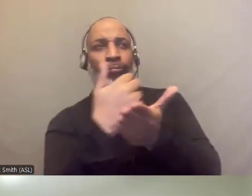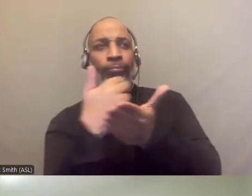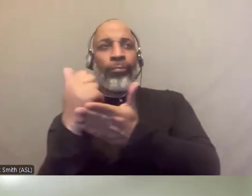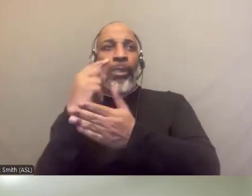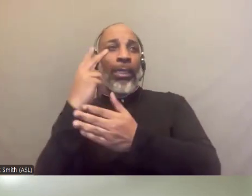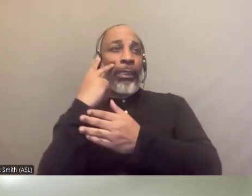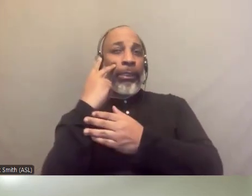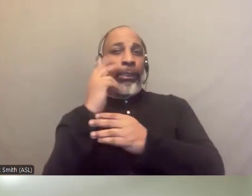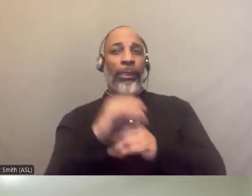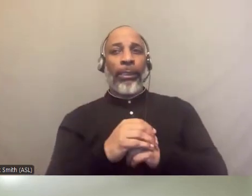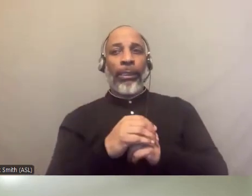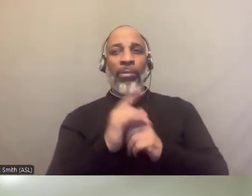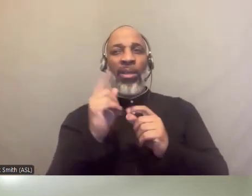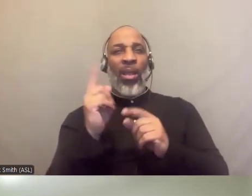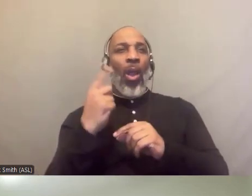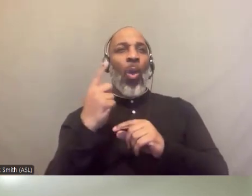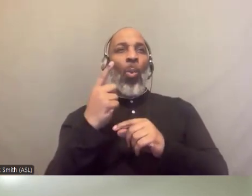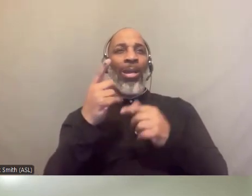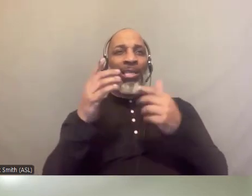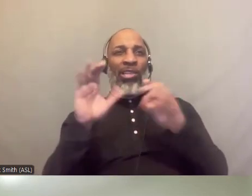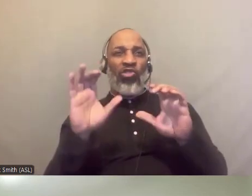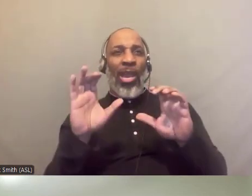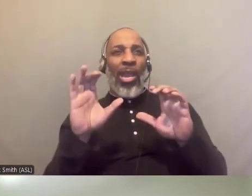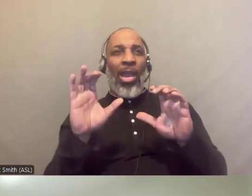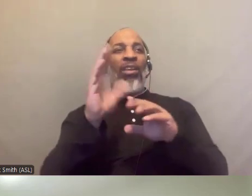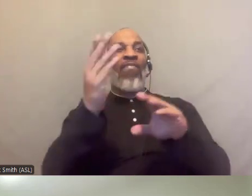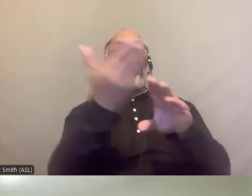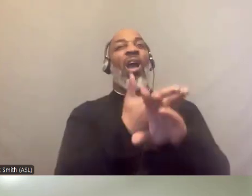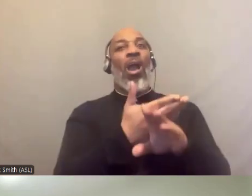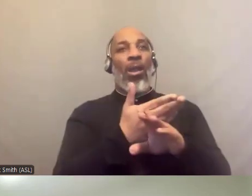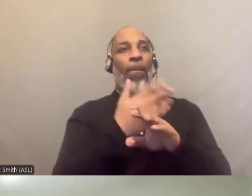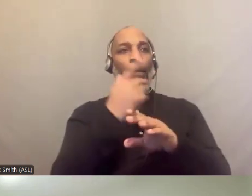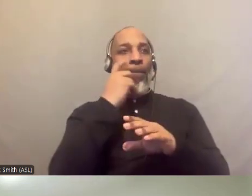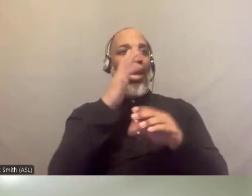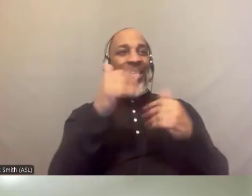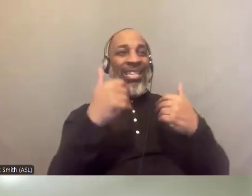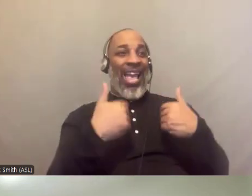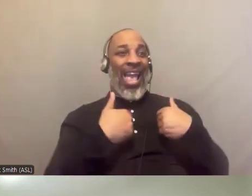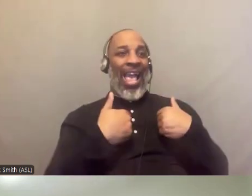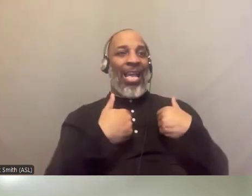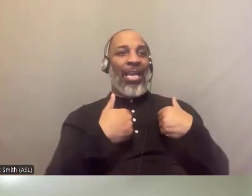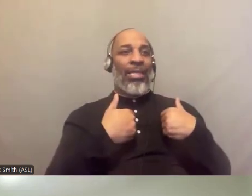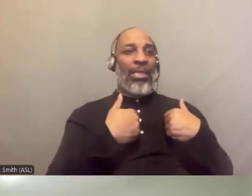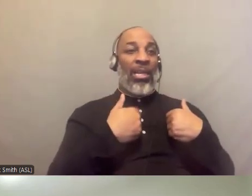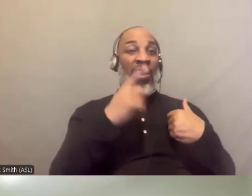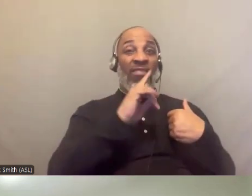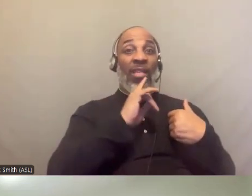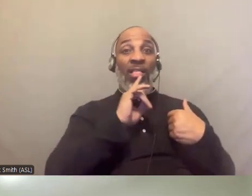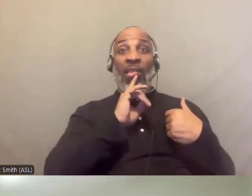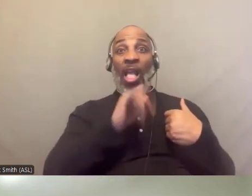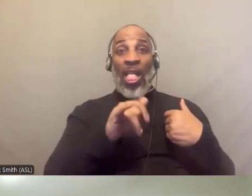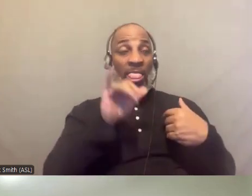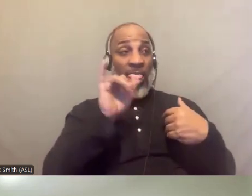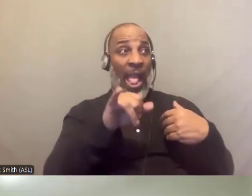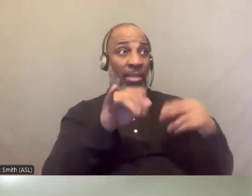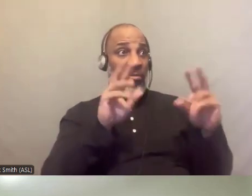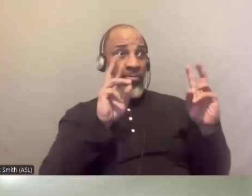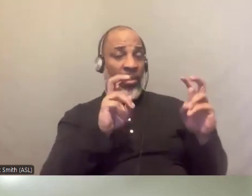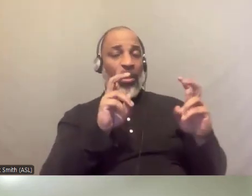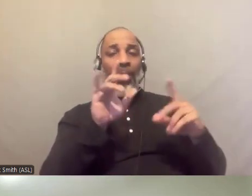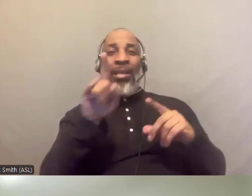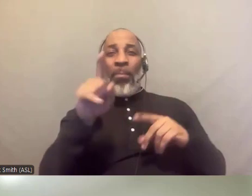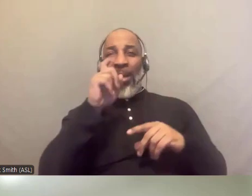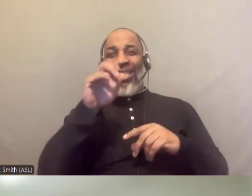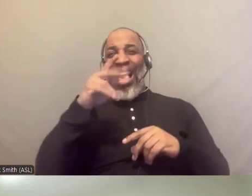Because there's always a chance that his employer fires him as a pretext because he has epilepsy, and if that is the case, then that definitely is